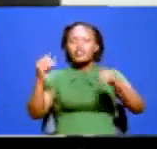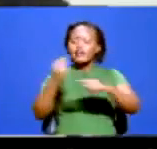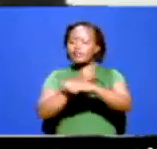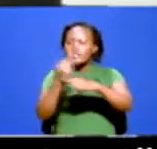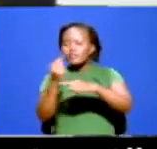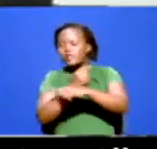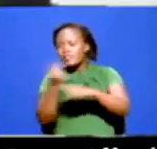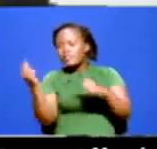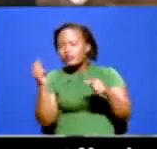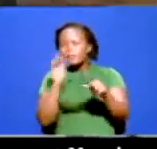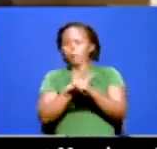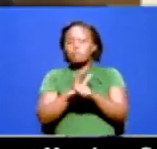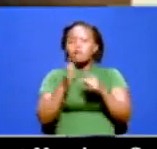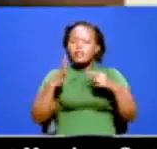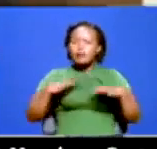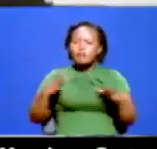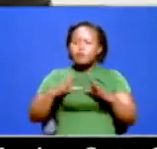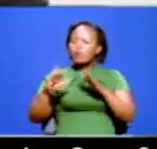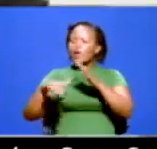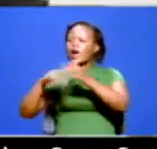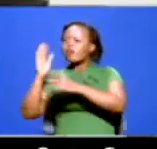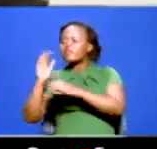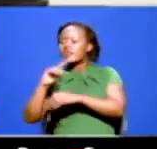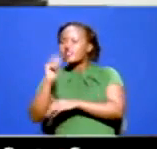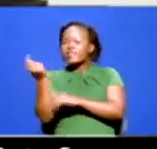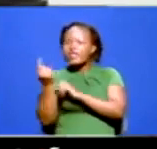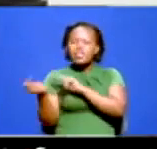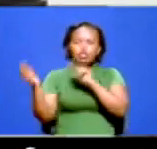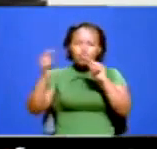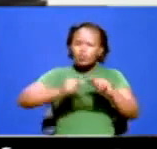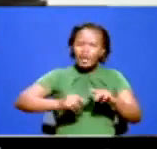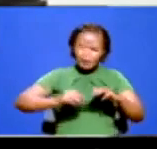Kenya to come and study there. Yes. But equally,